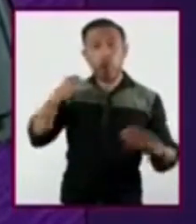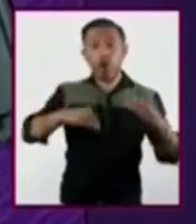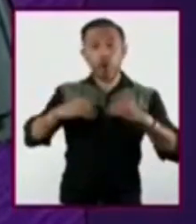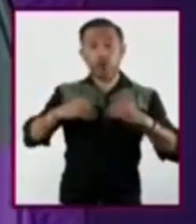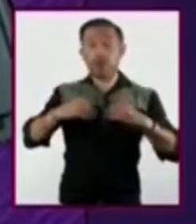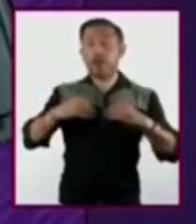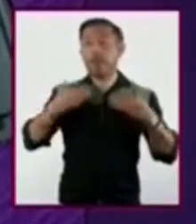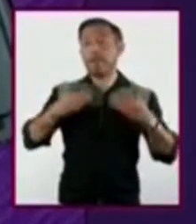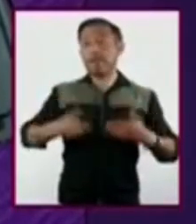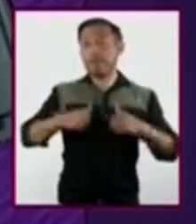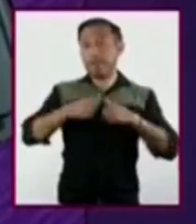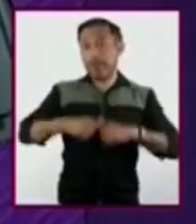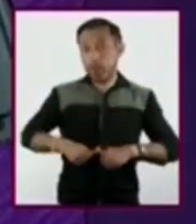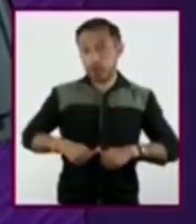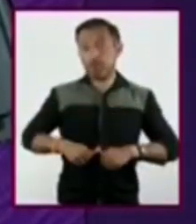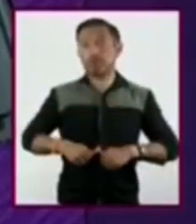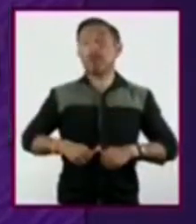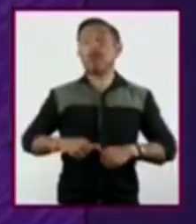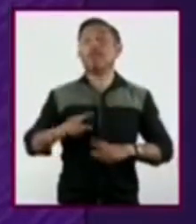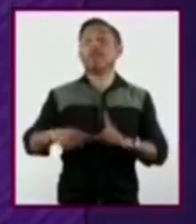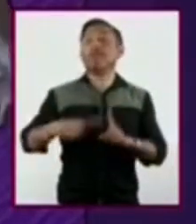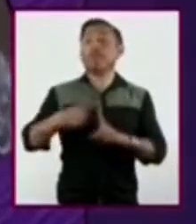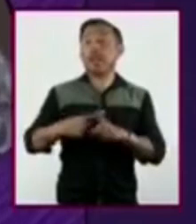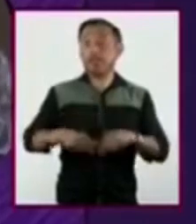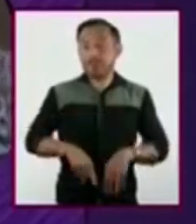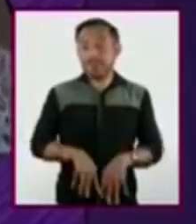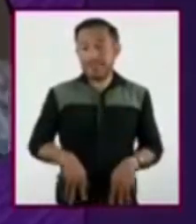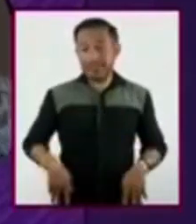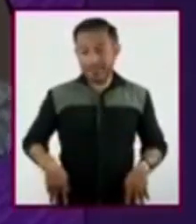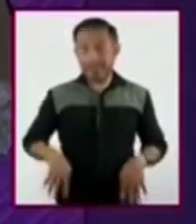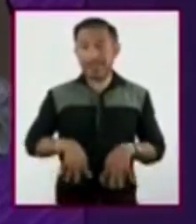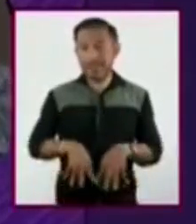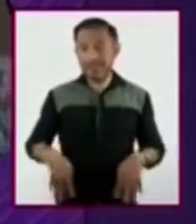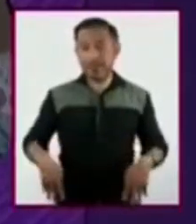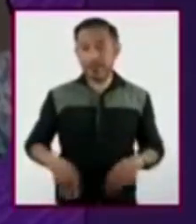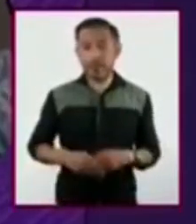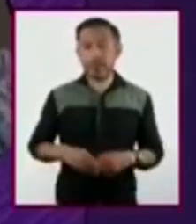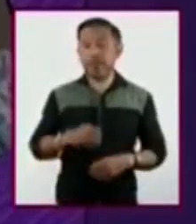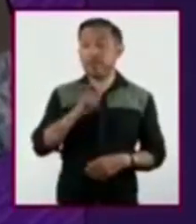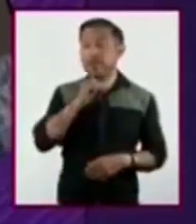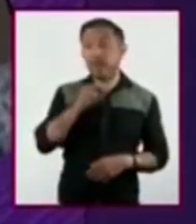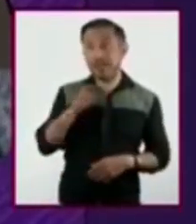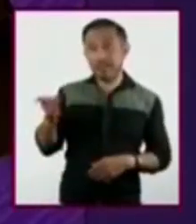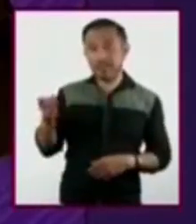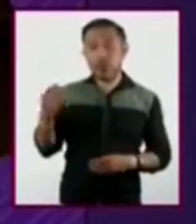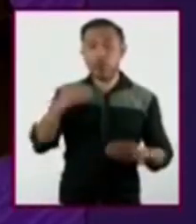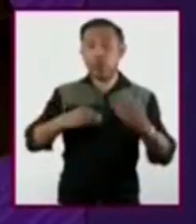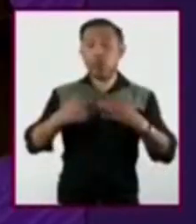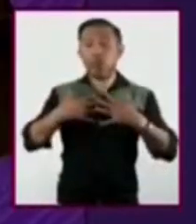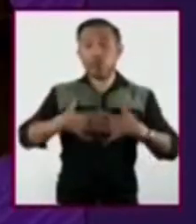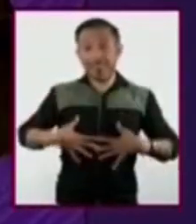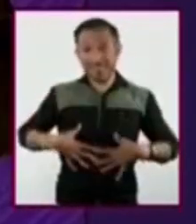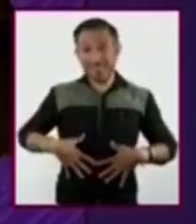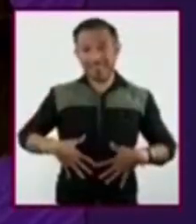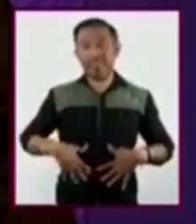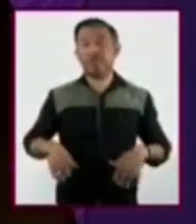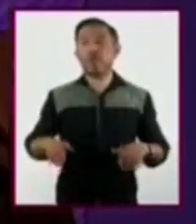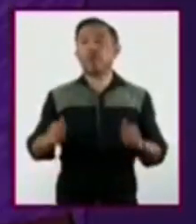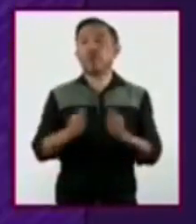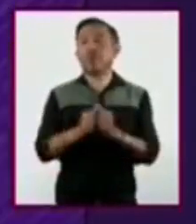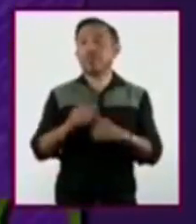a blouse and a skirt, a skirt. Now she's wearing a dress and shoes.